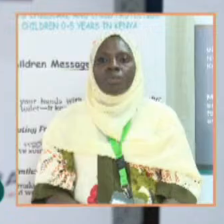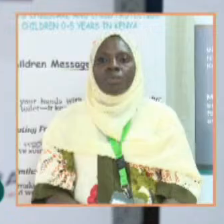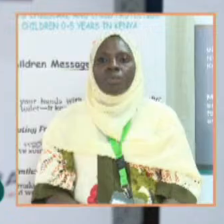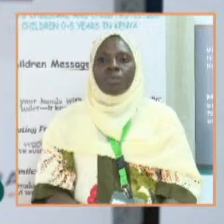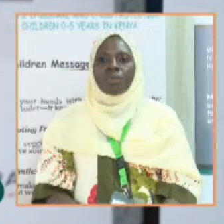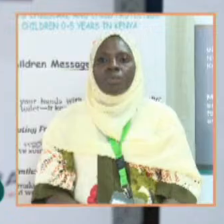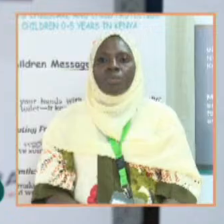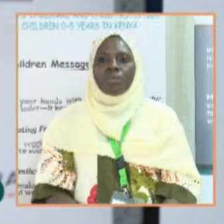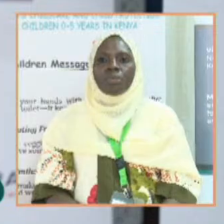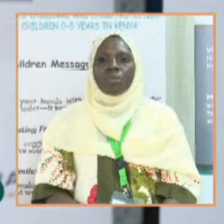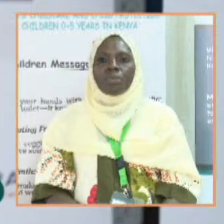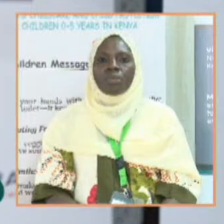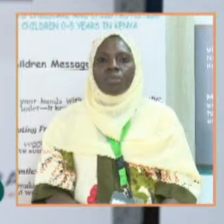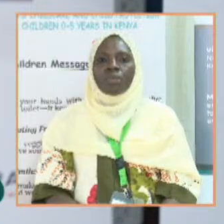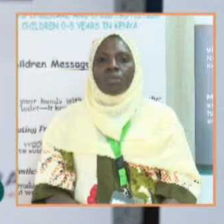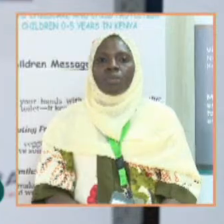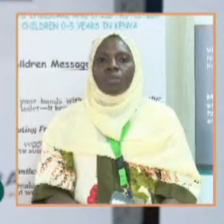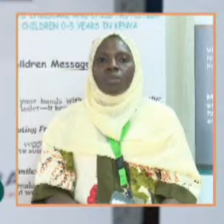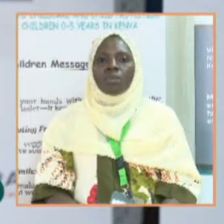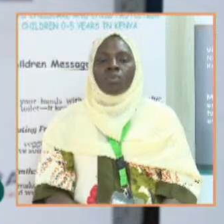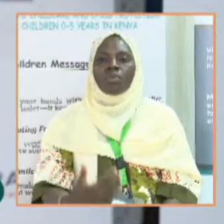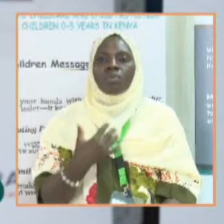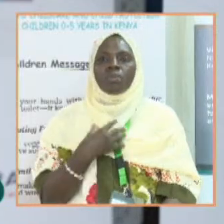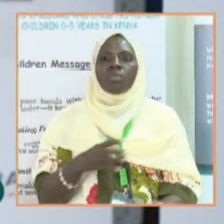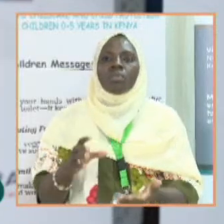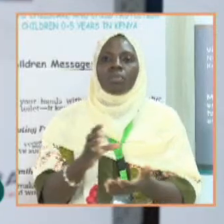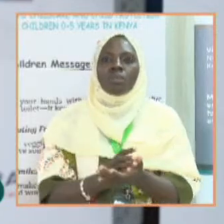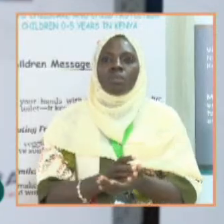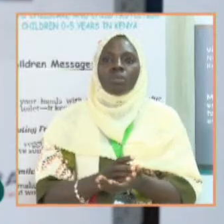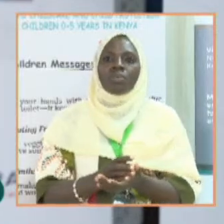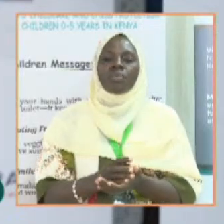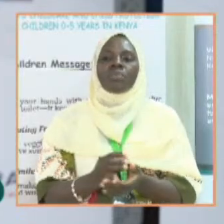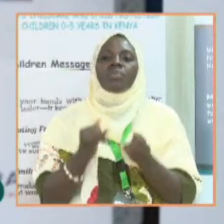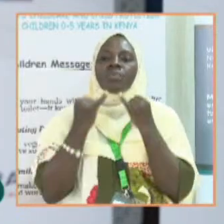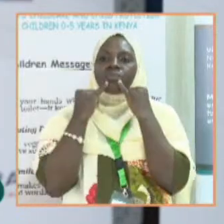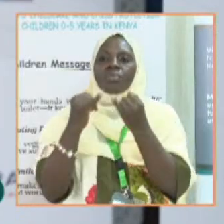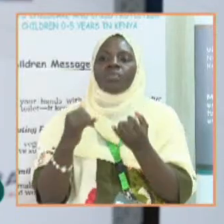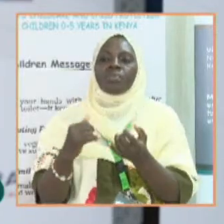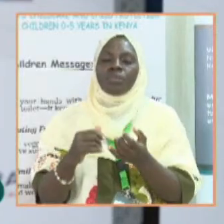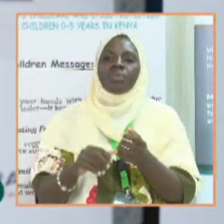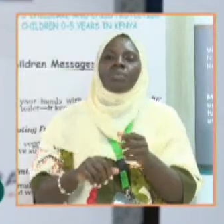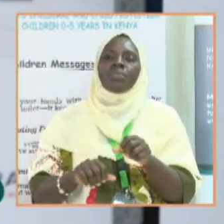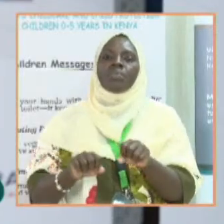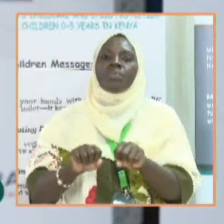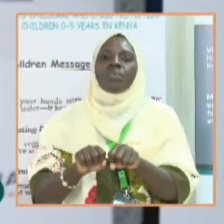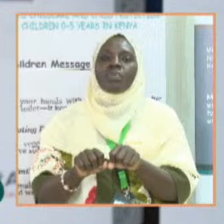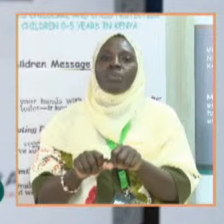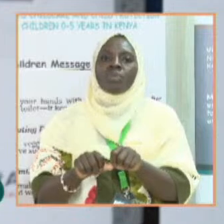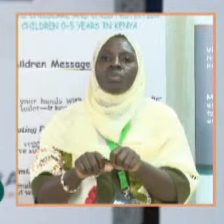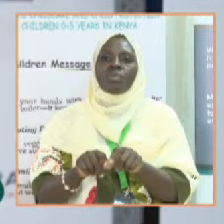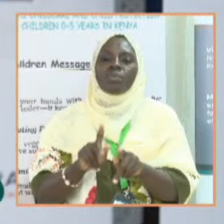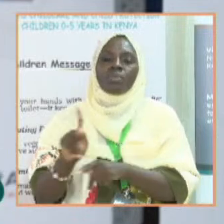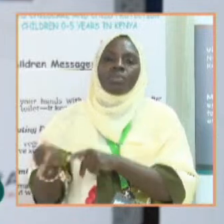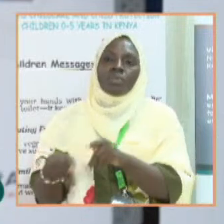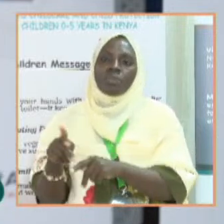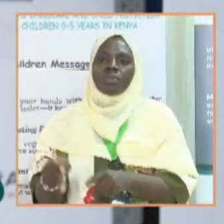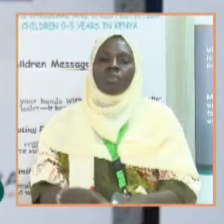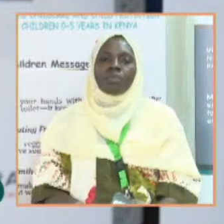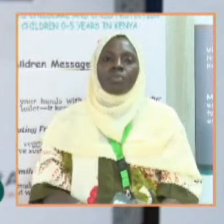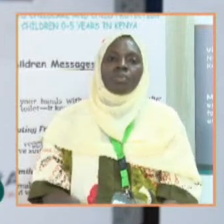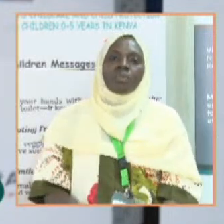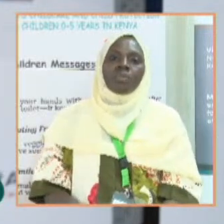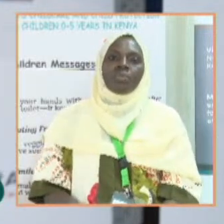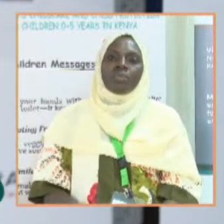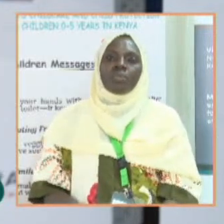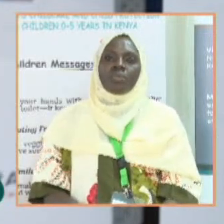a centralized data system, and also need our last recommendation there, enhanced community health worker support, the CHAs and